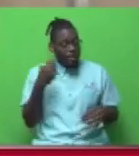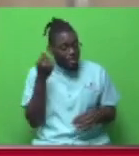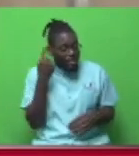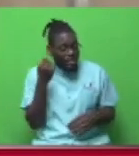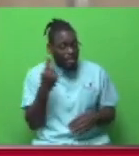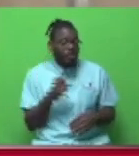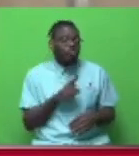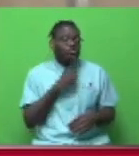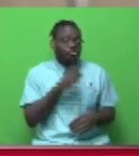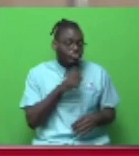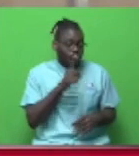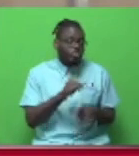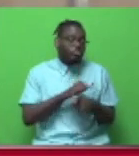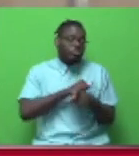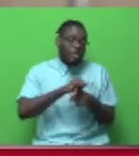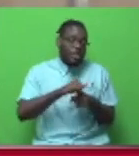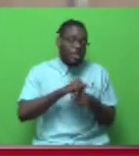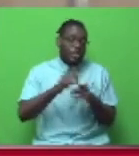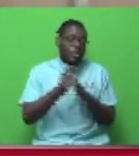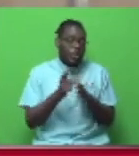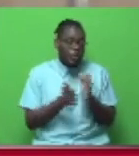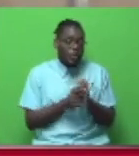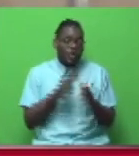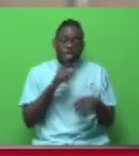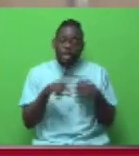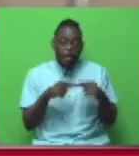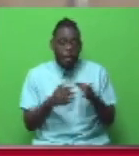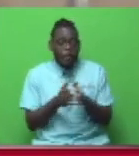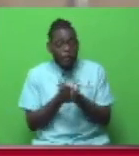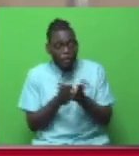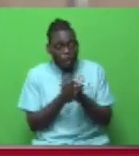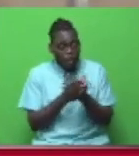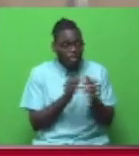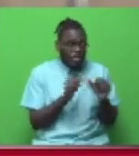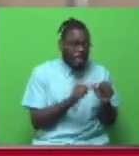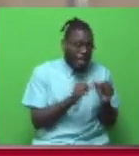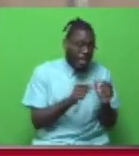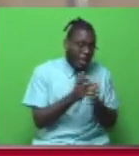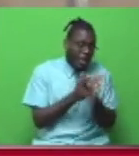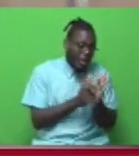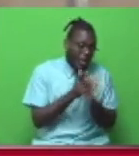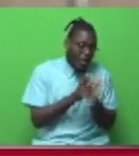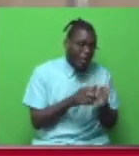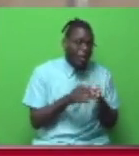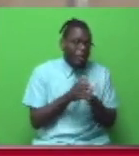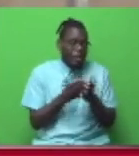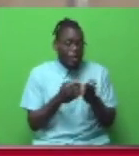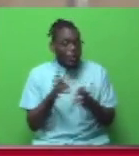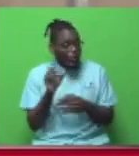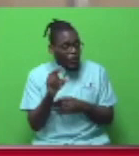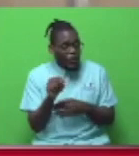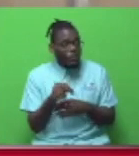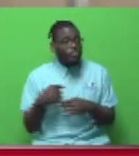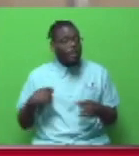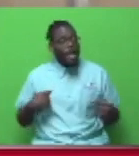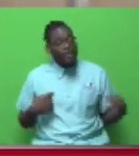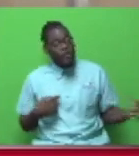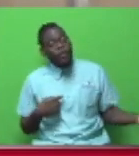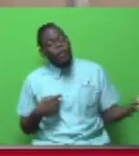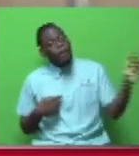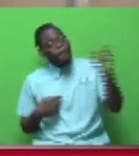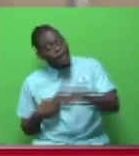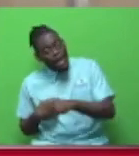really not on the books, and it's not in law school. It's the first day that you step out of school and you start practicing. That's where learning really